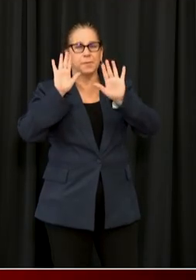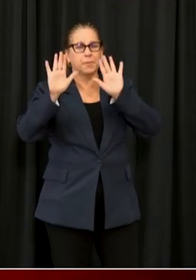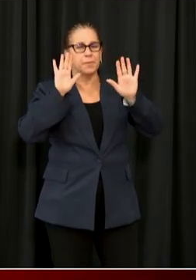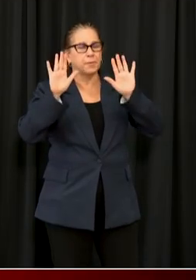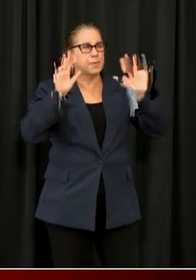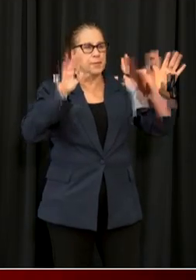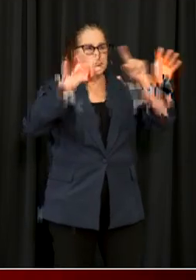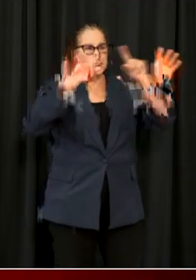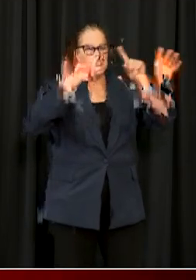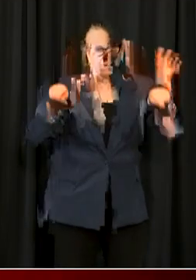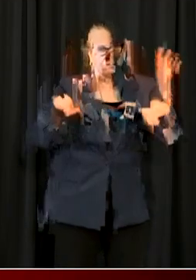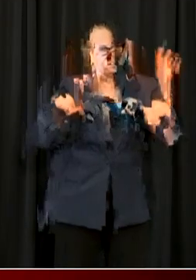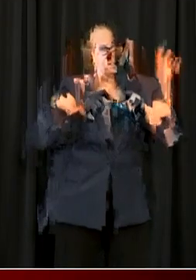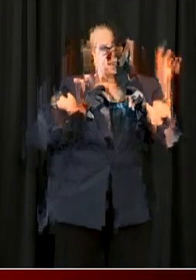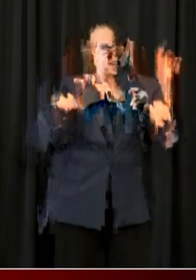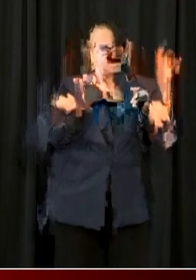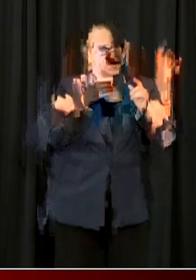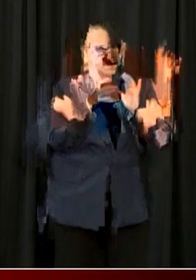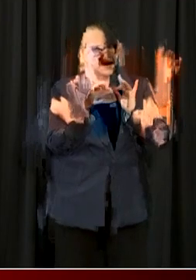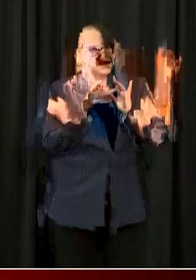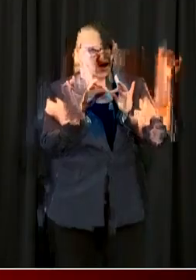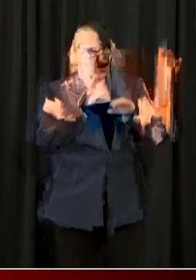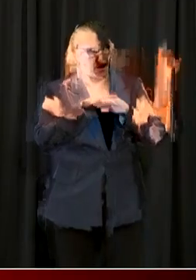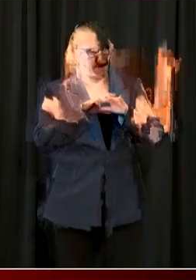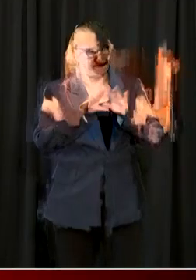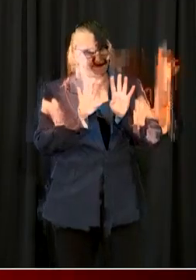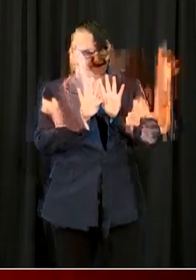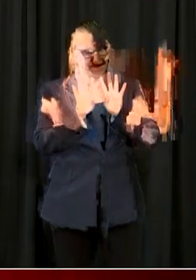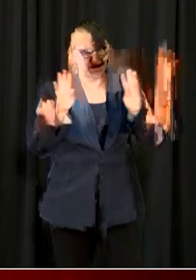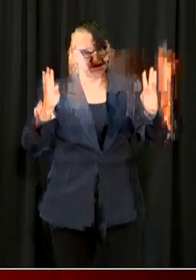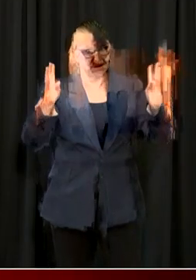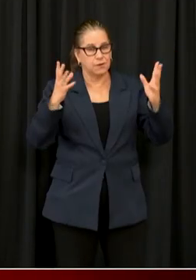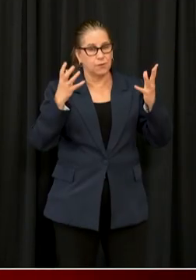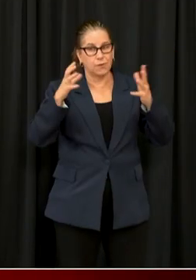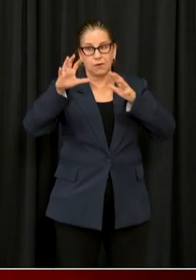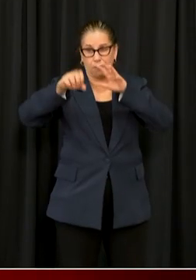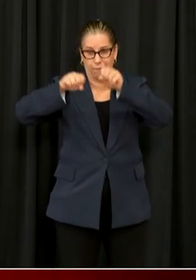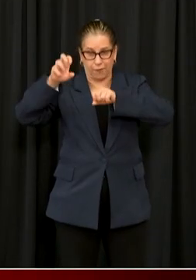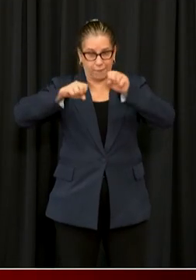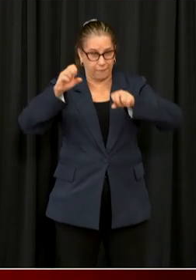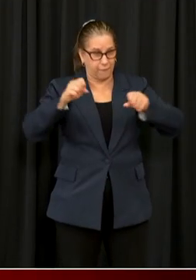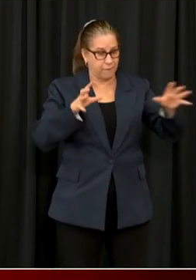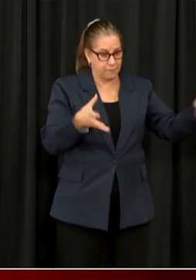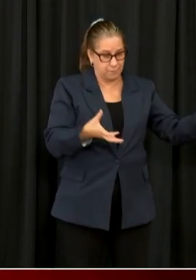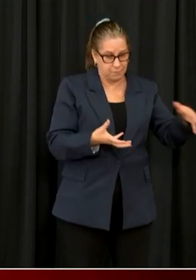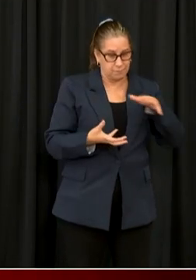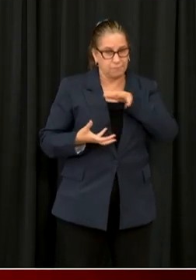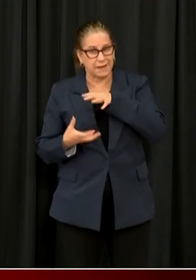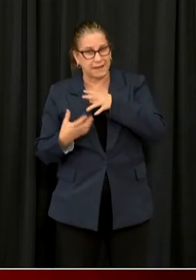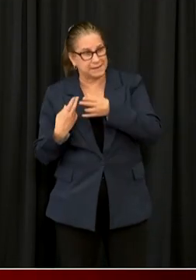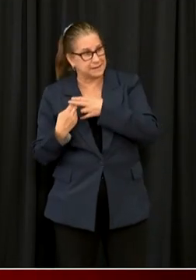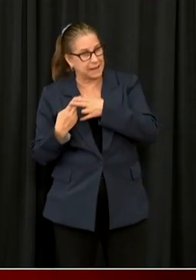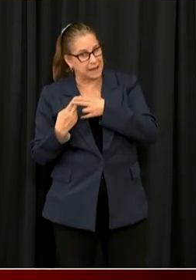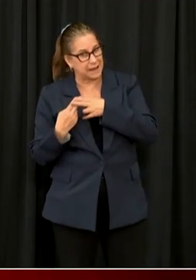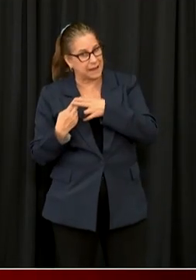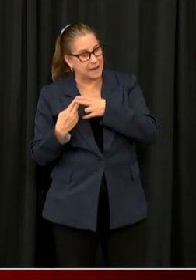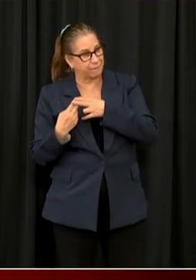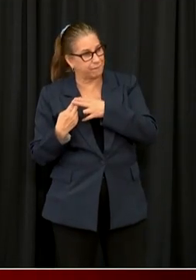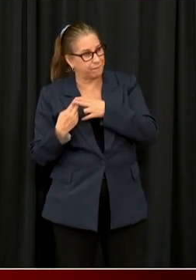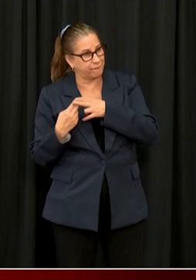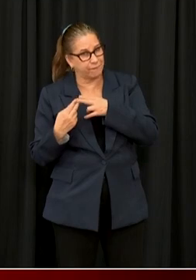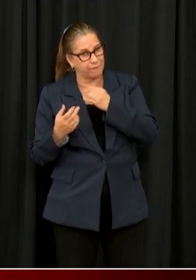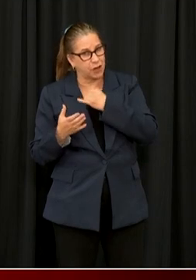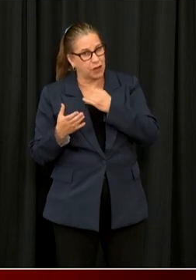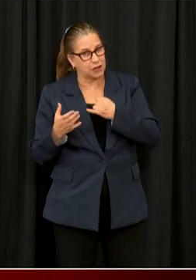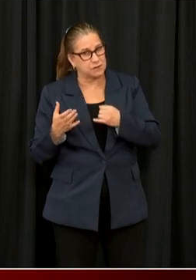fencing. Right now, there appears to be an effort before the fence comes down to save that. Do you have a preference on what could be done with some